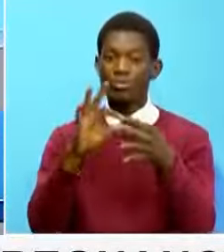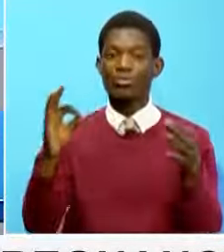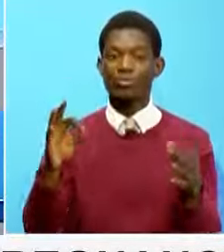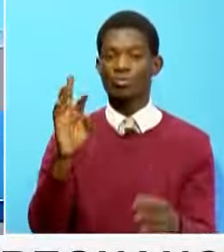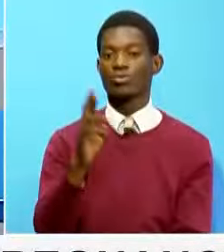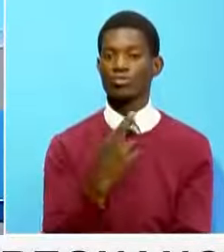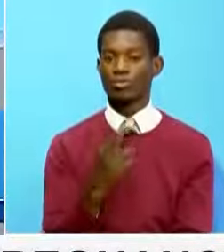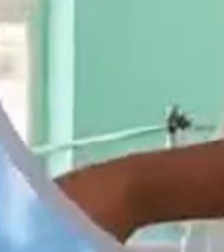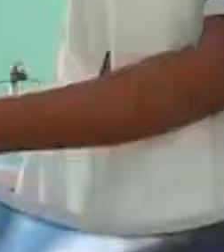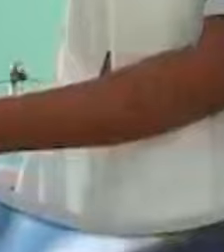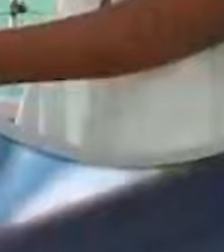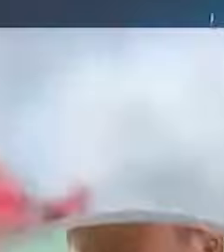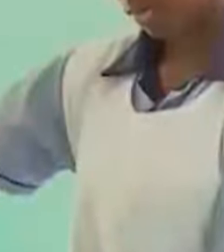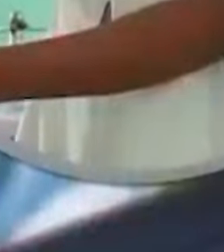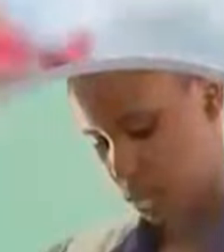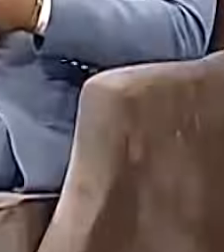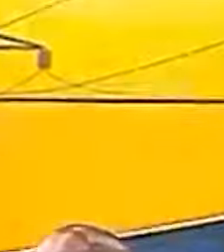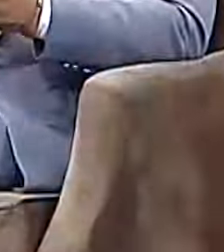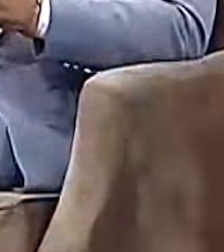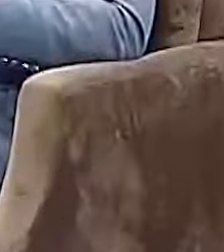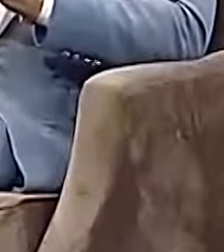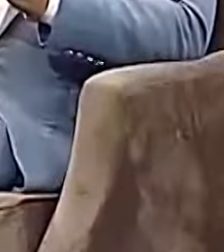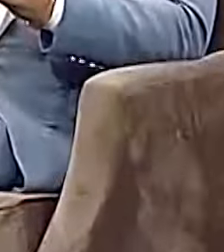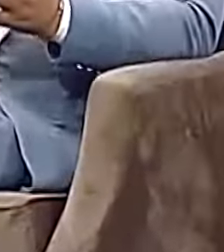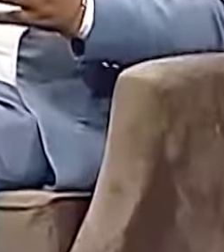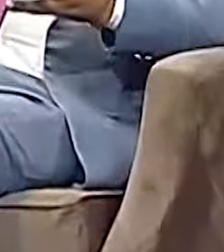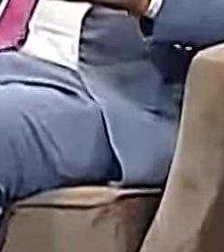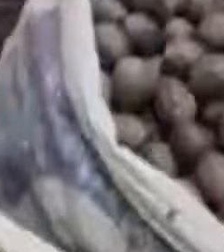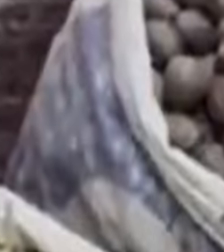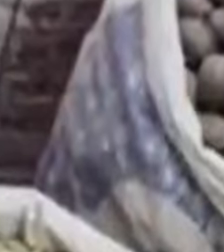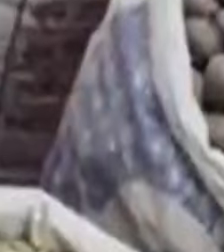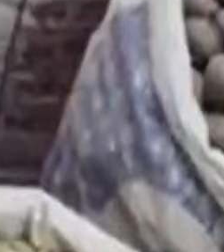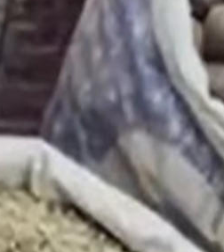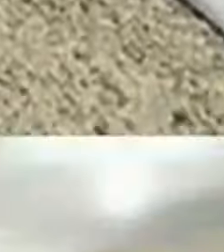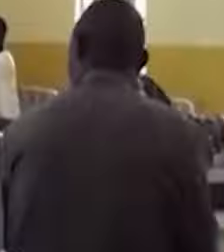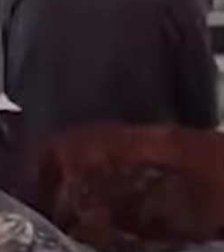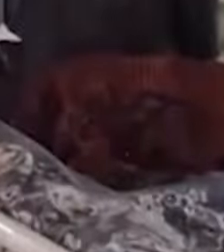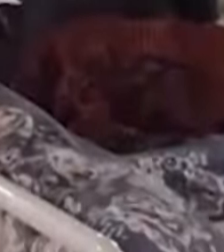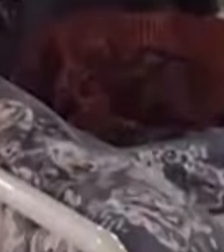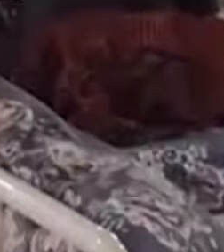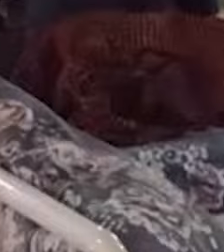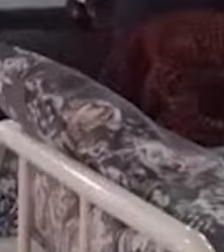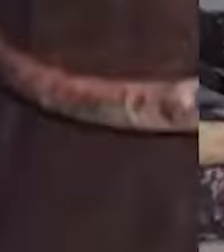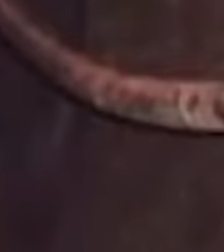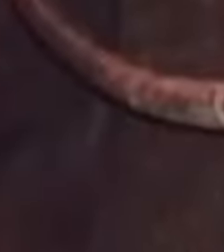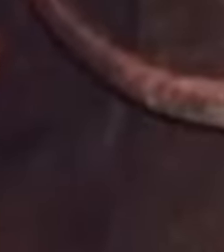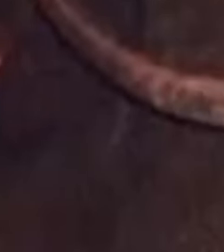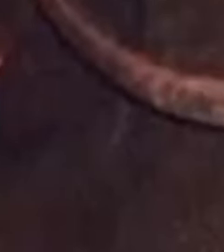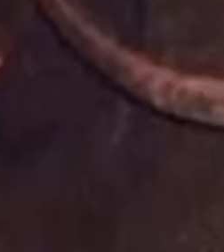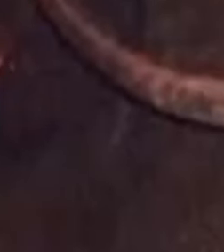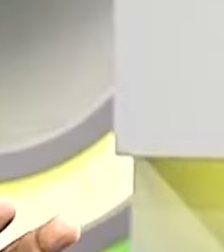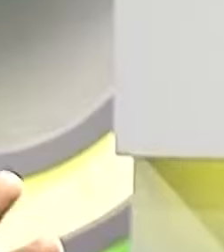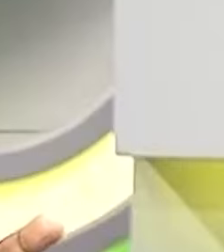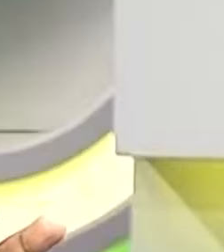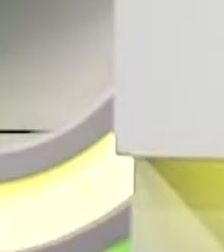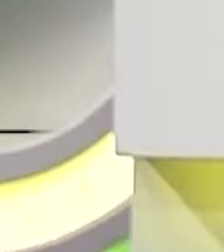return. The Issue is a program that looks at topical issues happening in the country. Watch The Issue every Friday